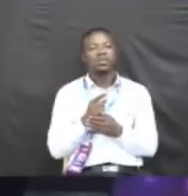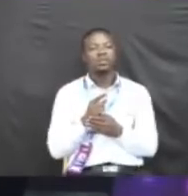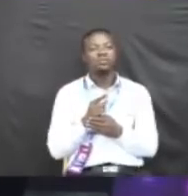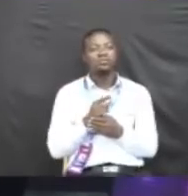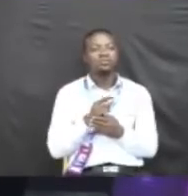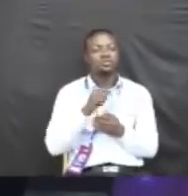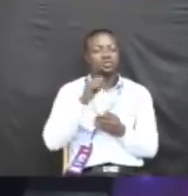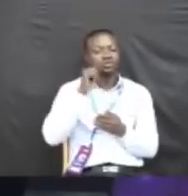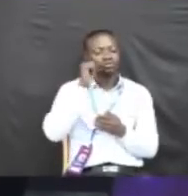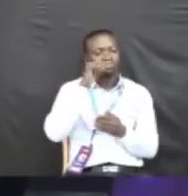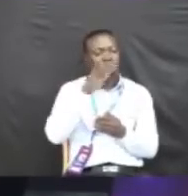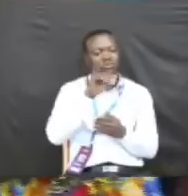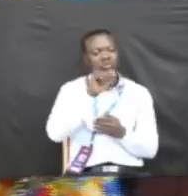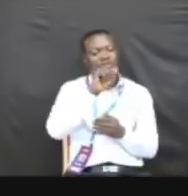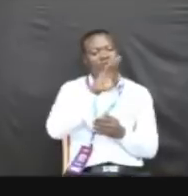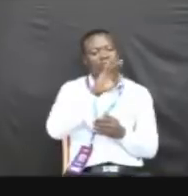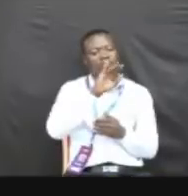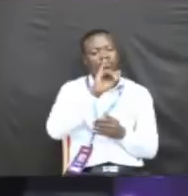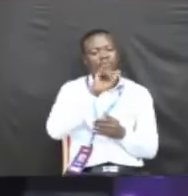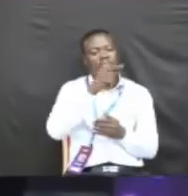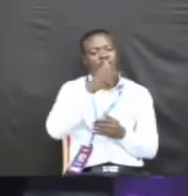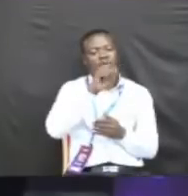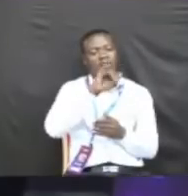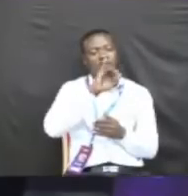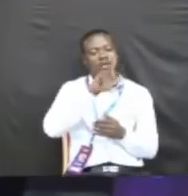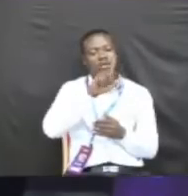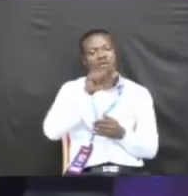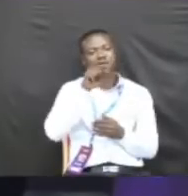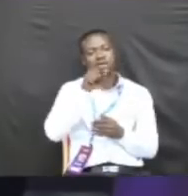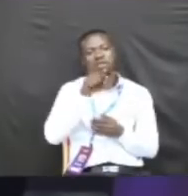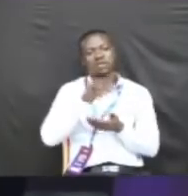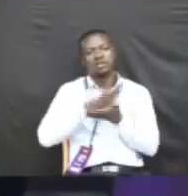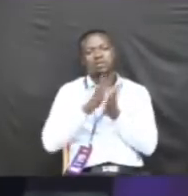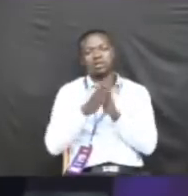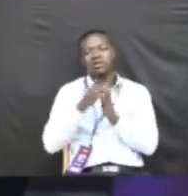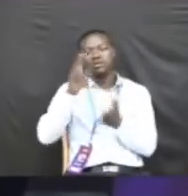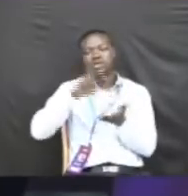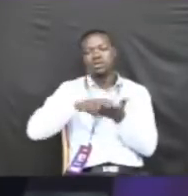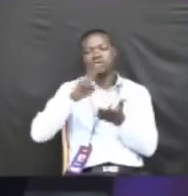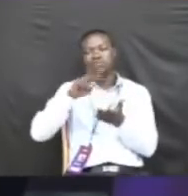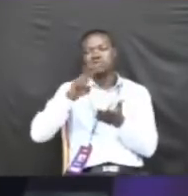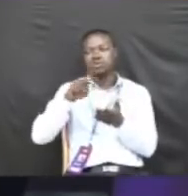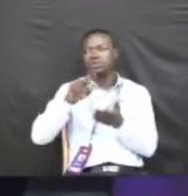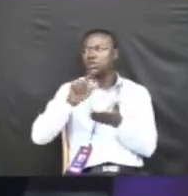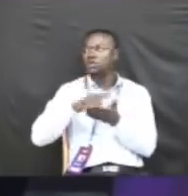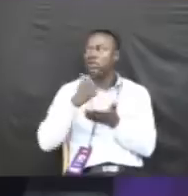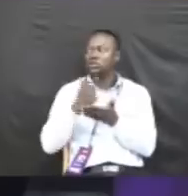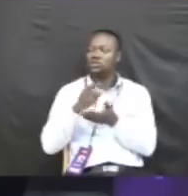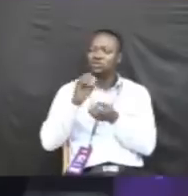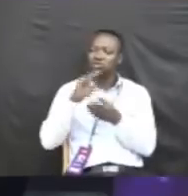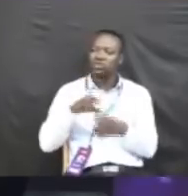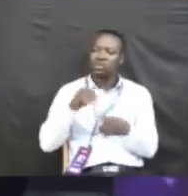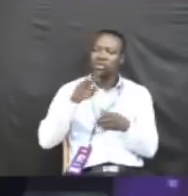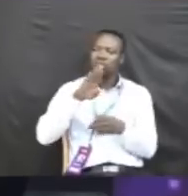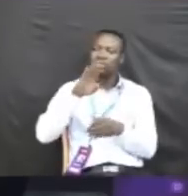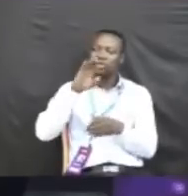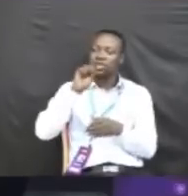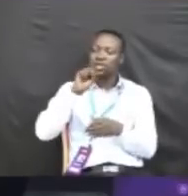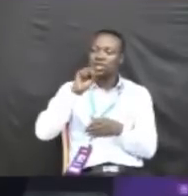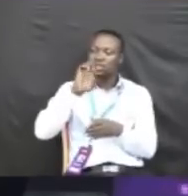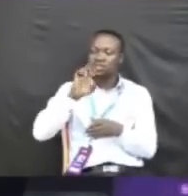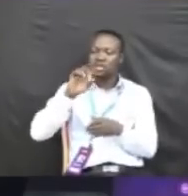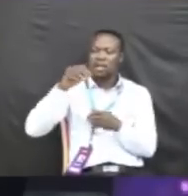Miss Abigail Ahen of East Leon district emerged the 2022 best graduating student BSC